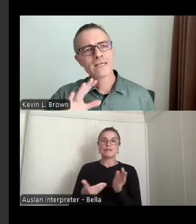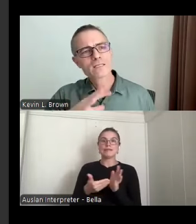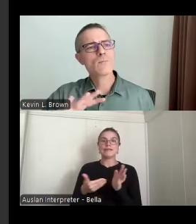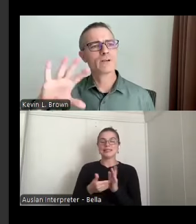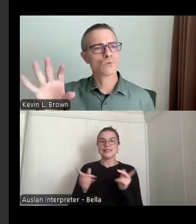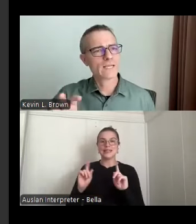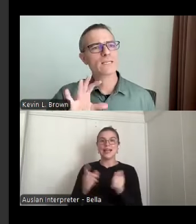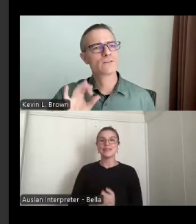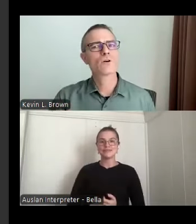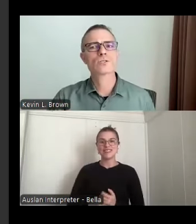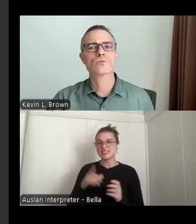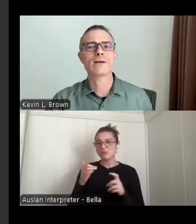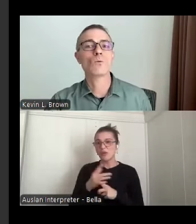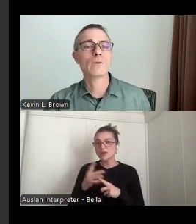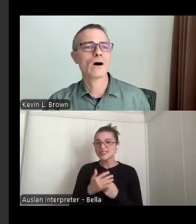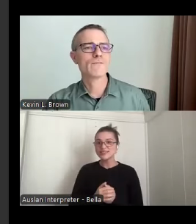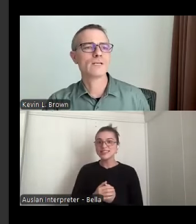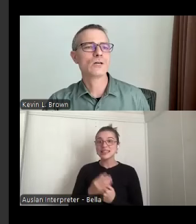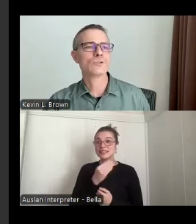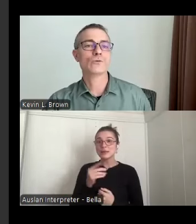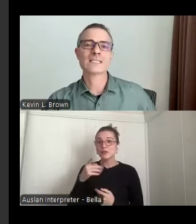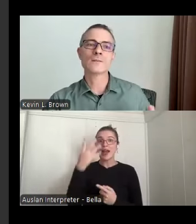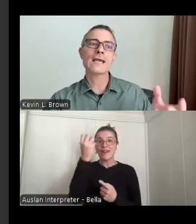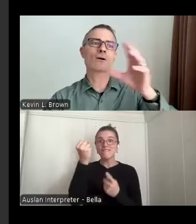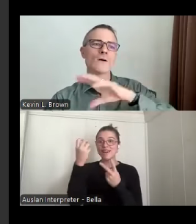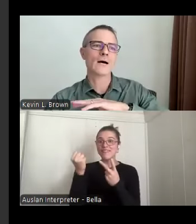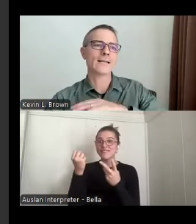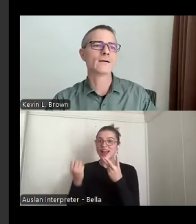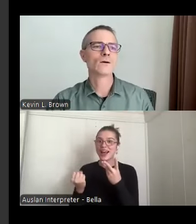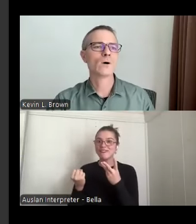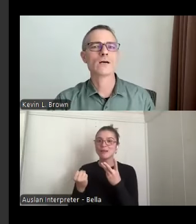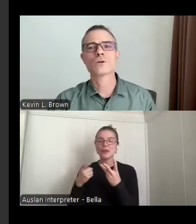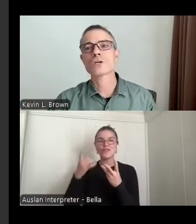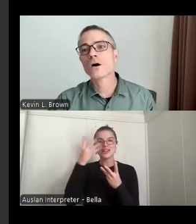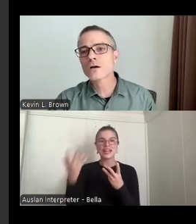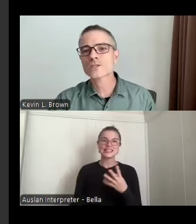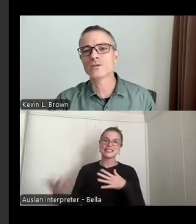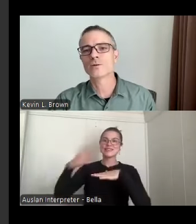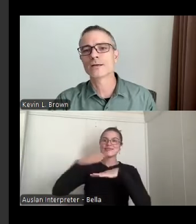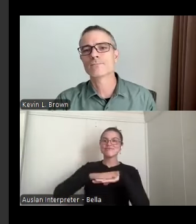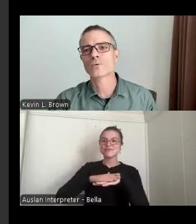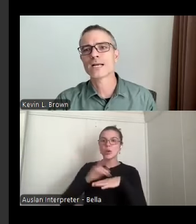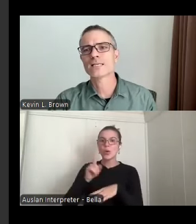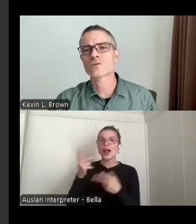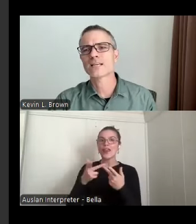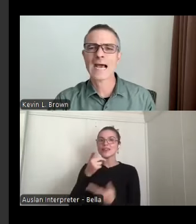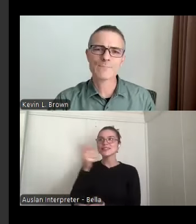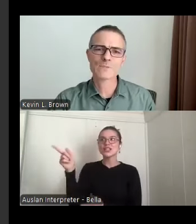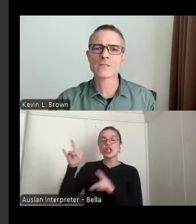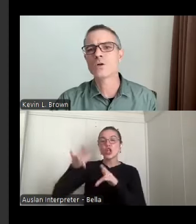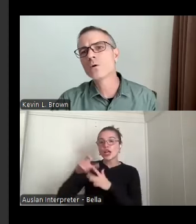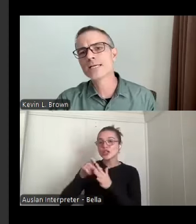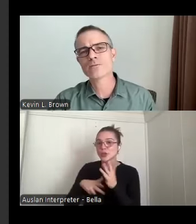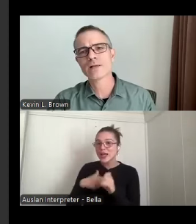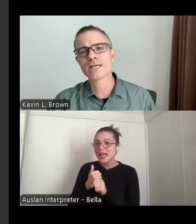I think some of us will get these first three, but what we often don't do is layer on what others aren't doing, right? These are the gaps